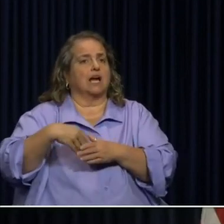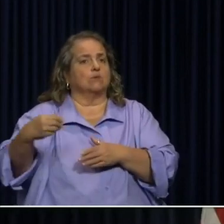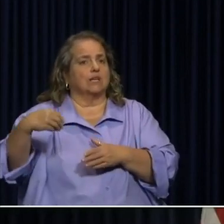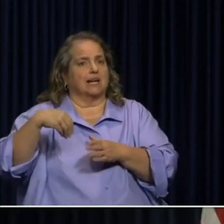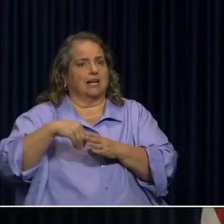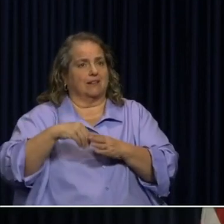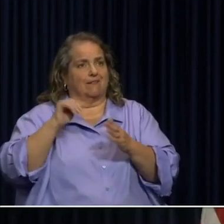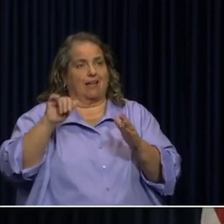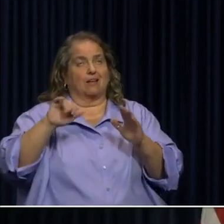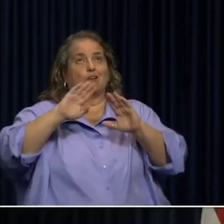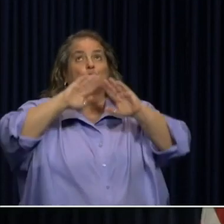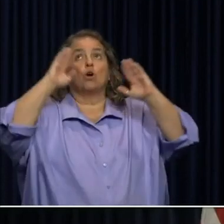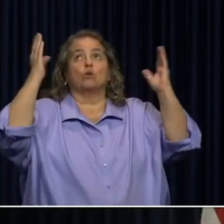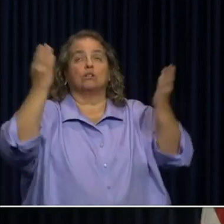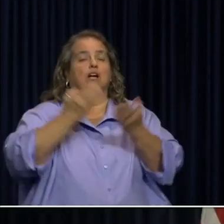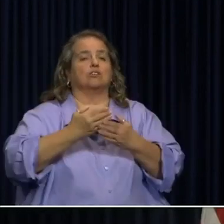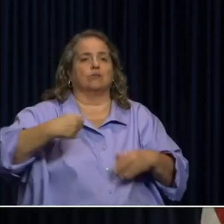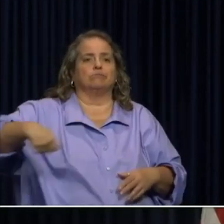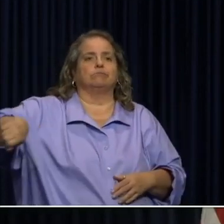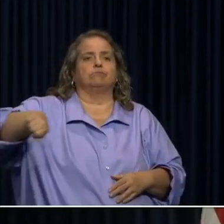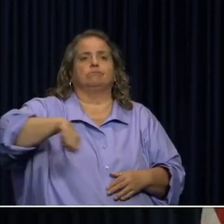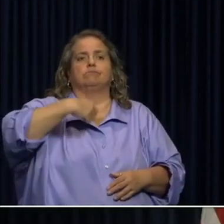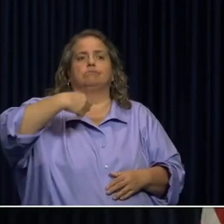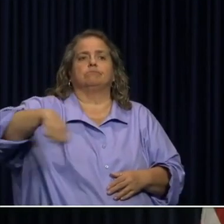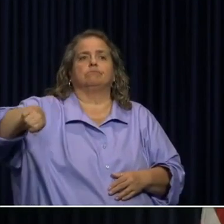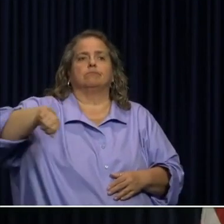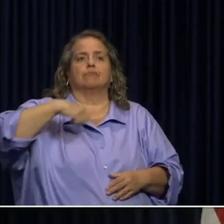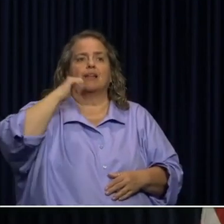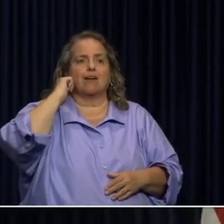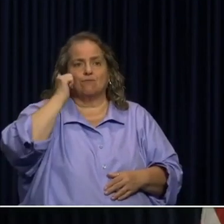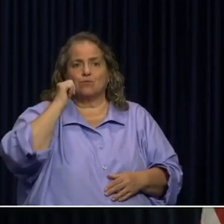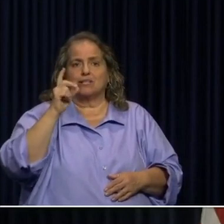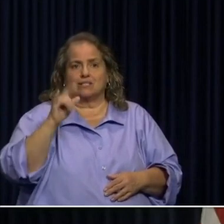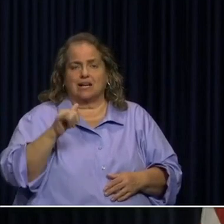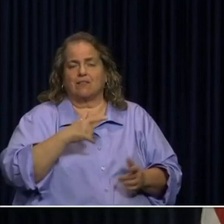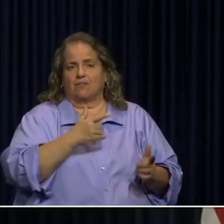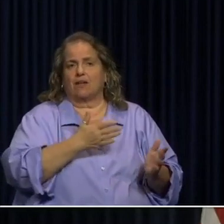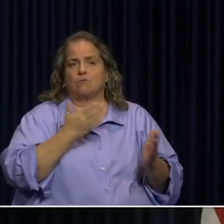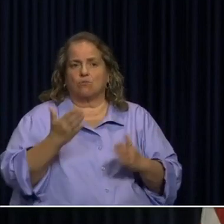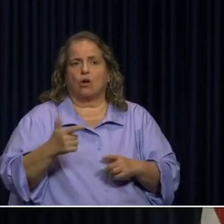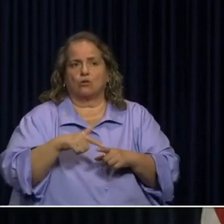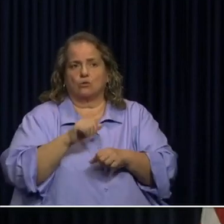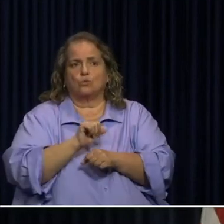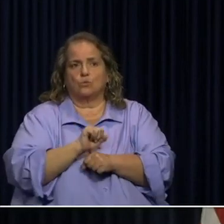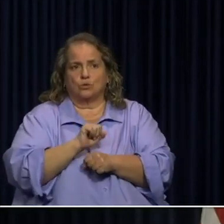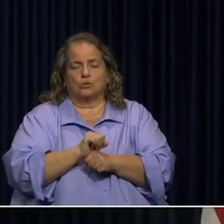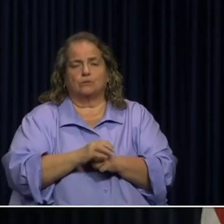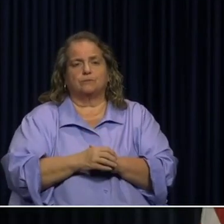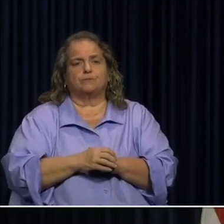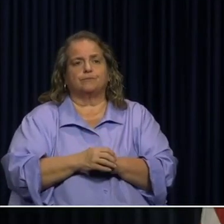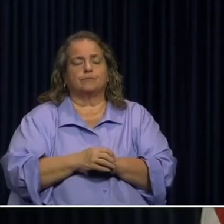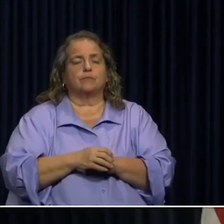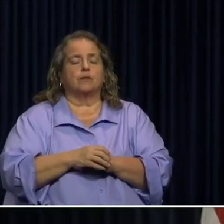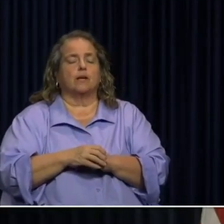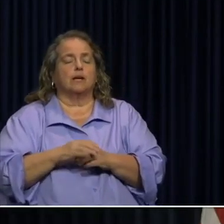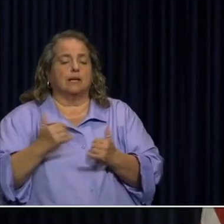that rotunda and rings a bell that they have brought to work.